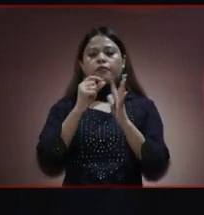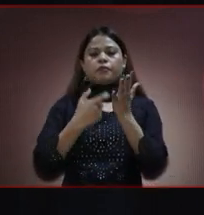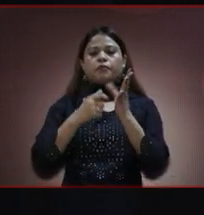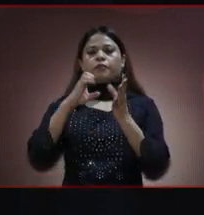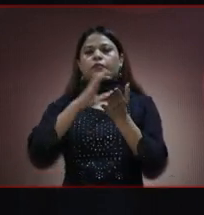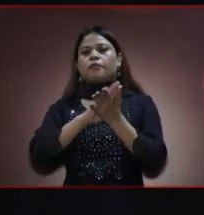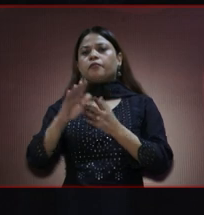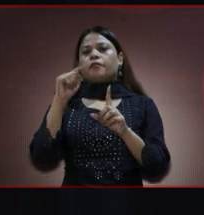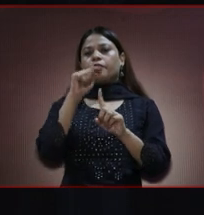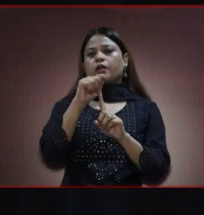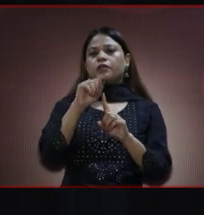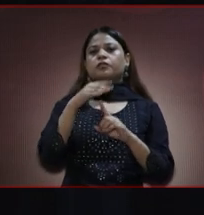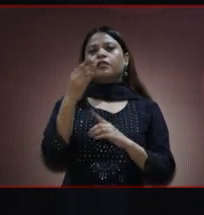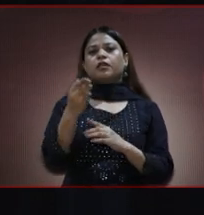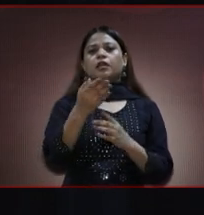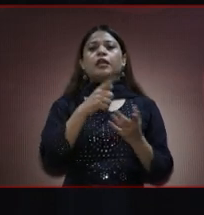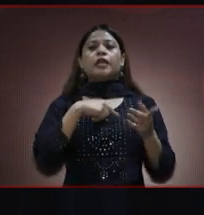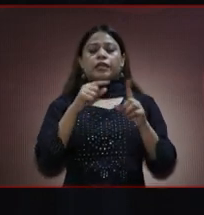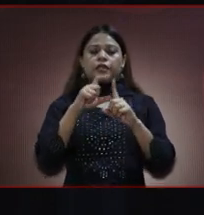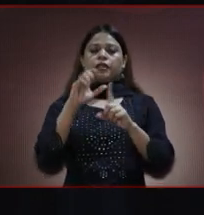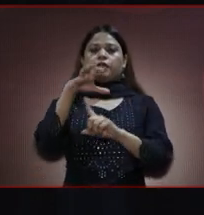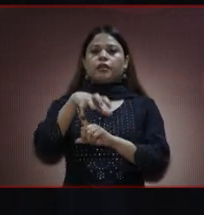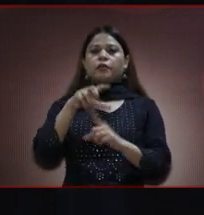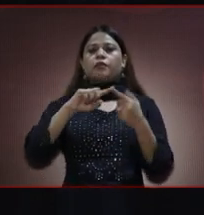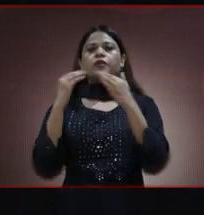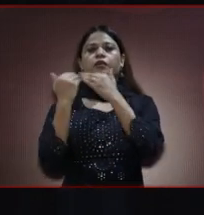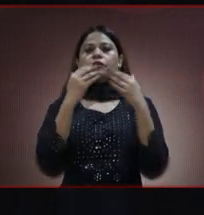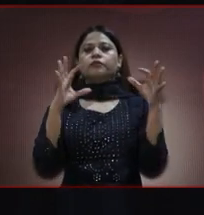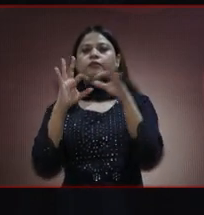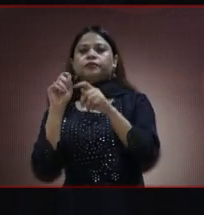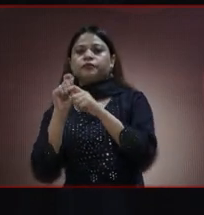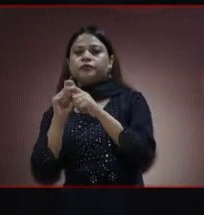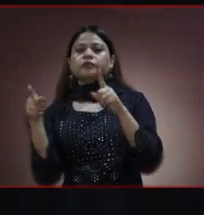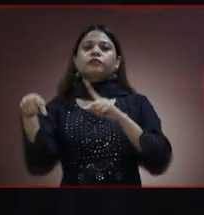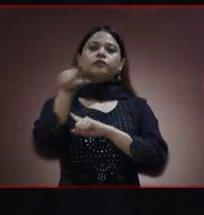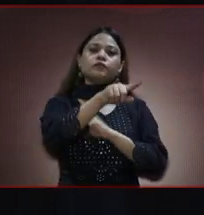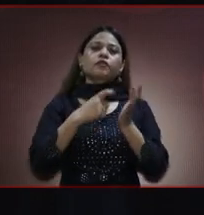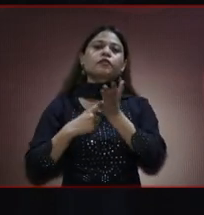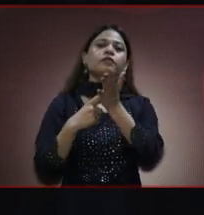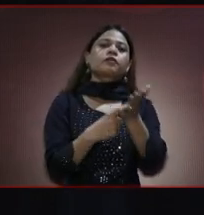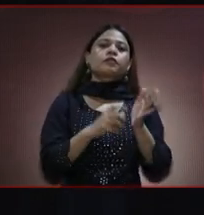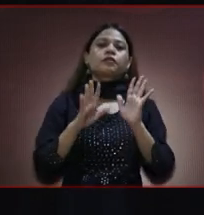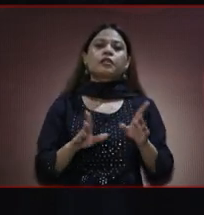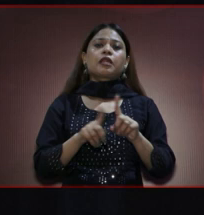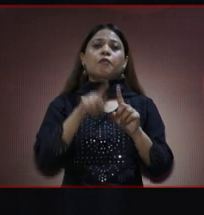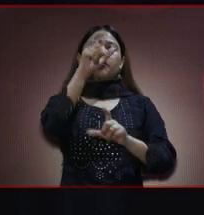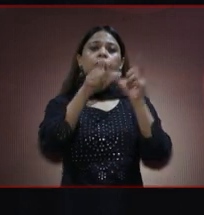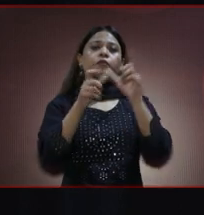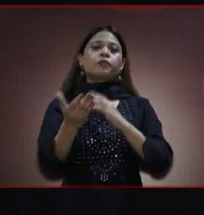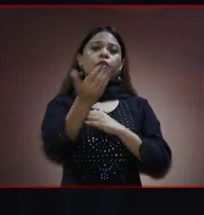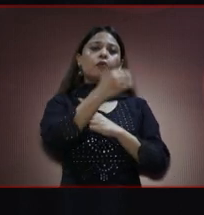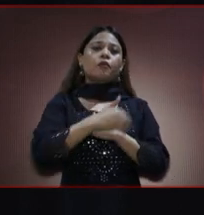Department of School Education and Literacy, and all the other esteemed leaders and dignitaries present